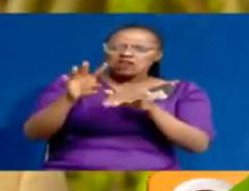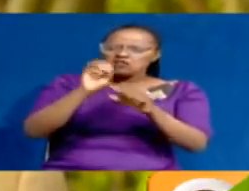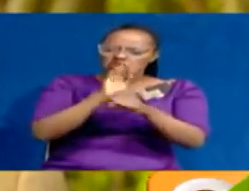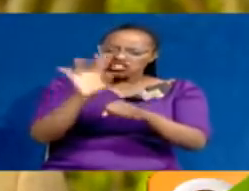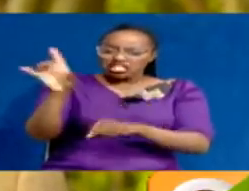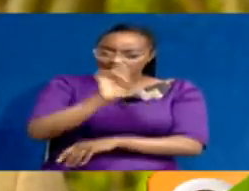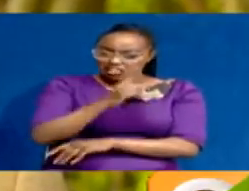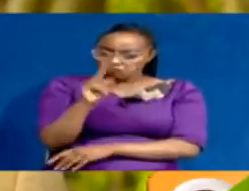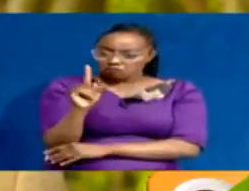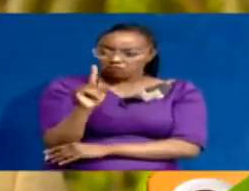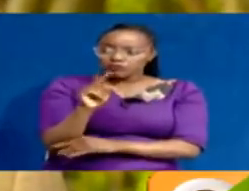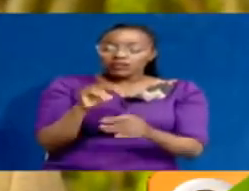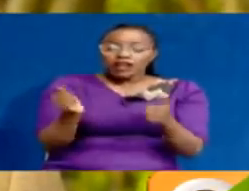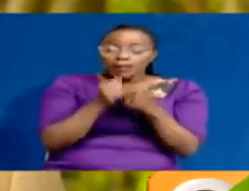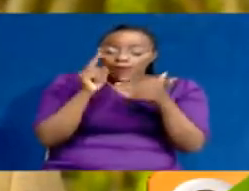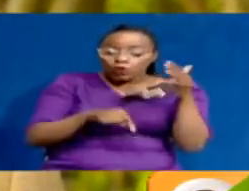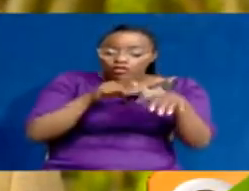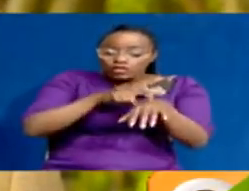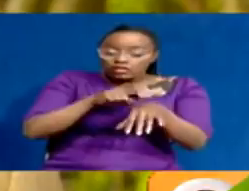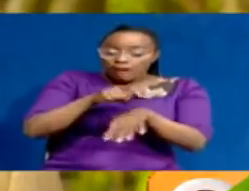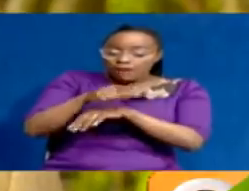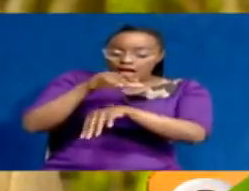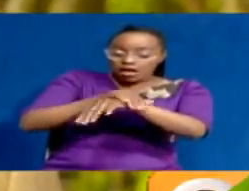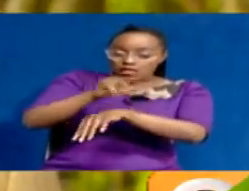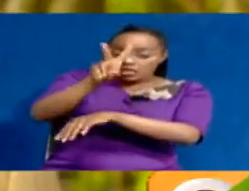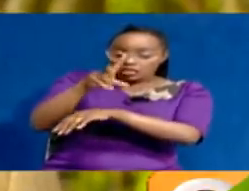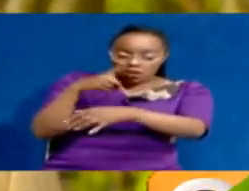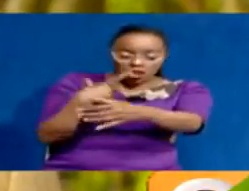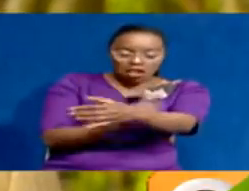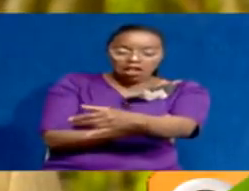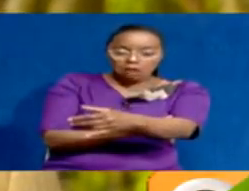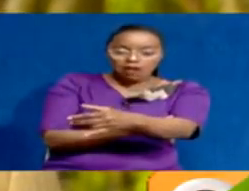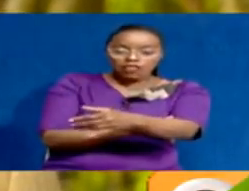14 days. So what happened when I got the second